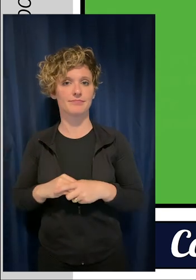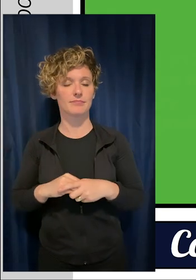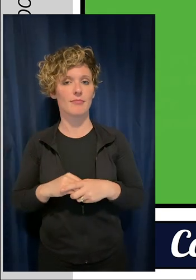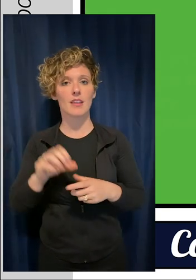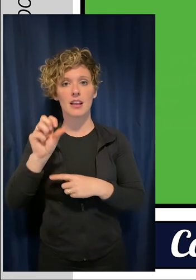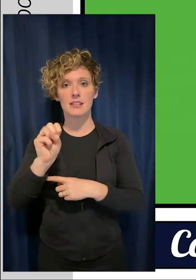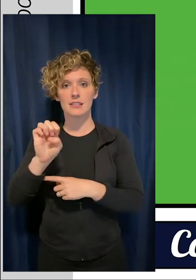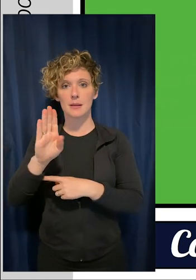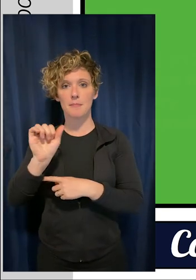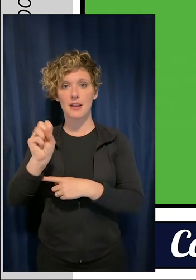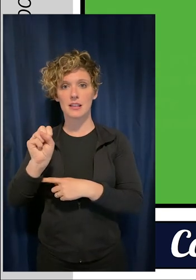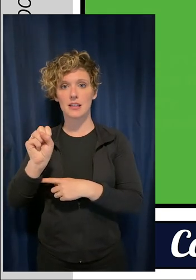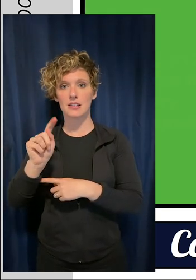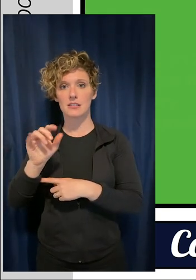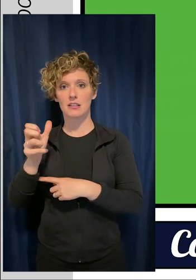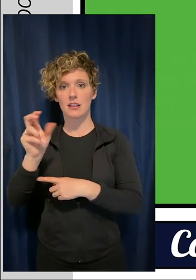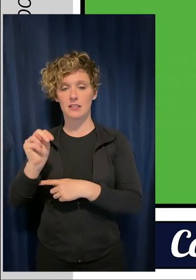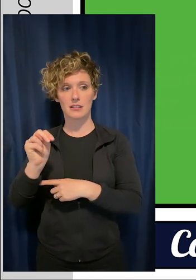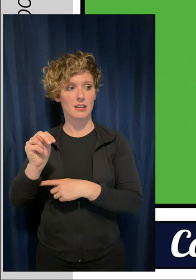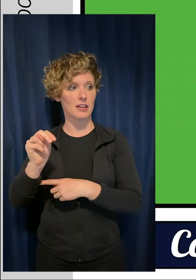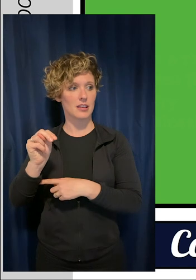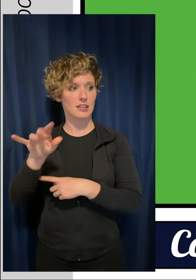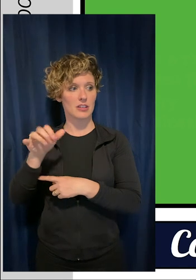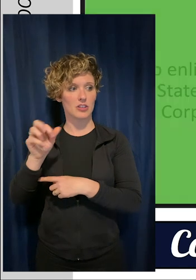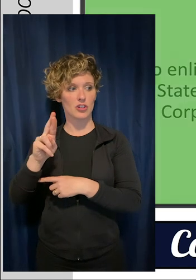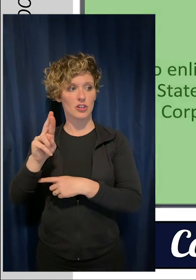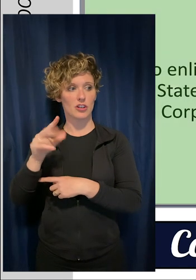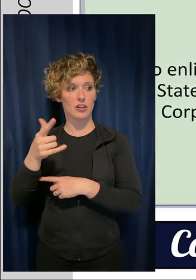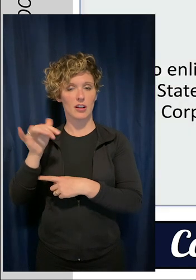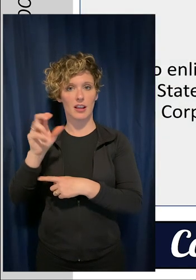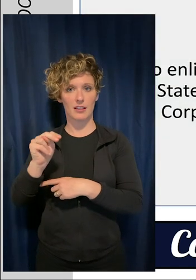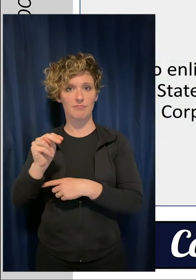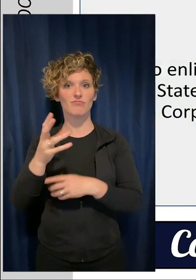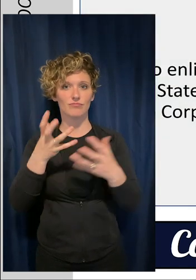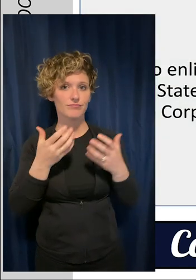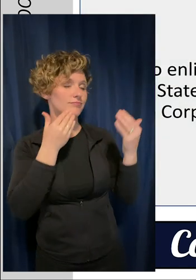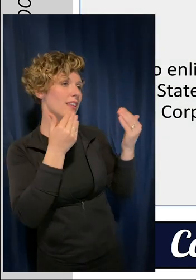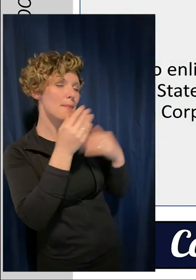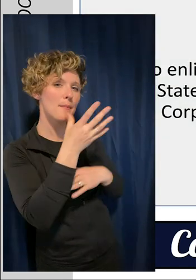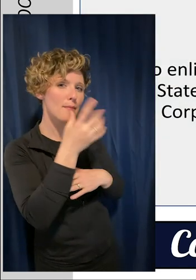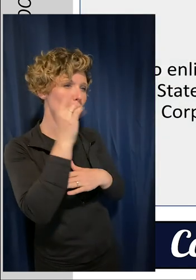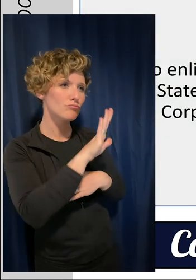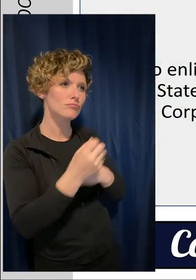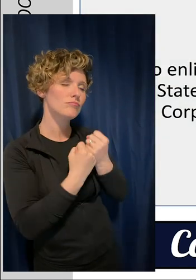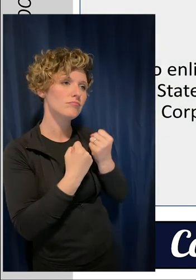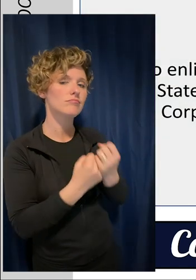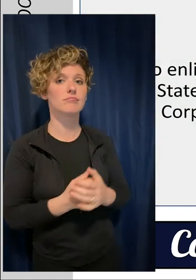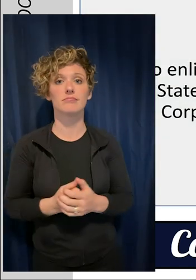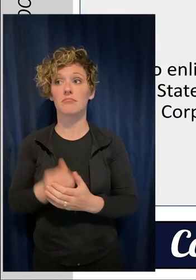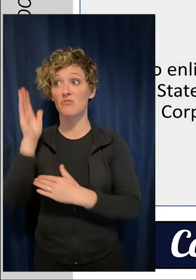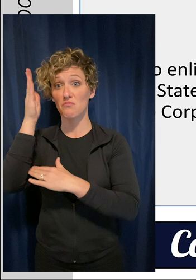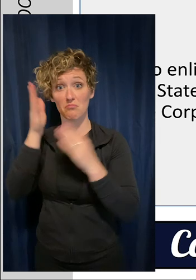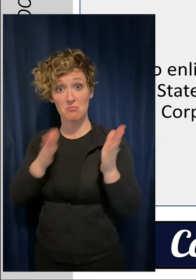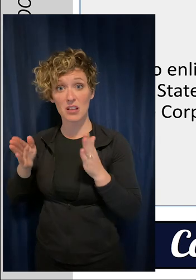Sebastian Jernigan would like to thank his mom for all of her support. In the future, he plans to enlist in the United States